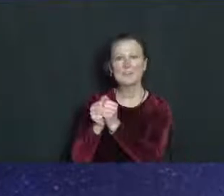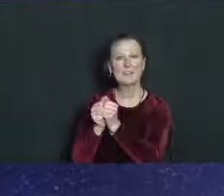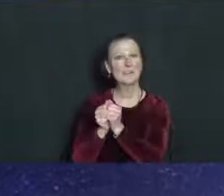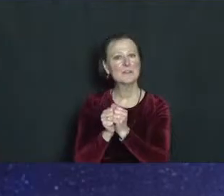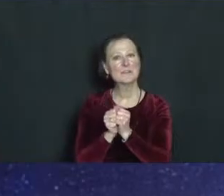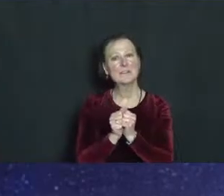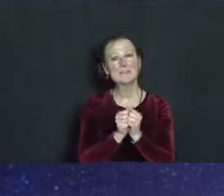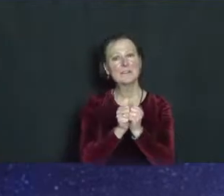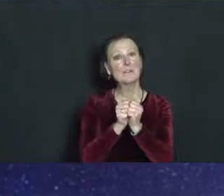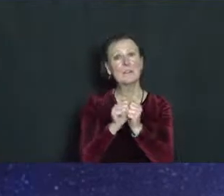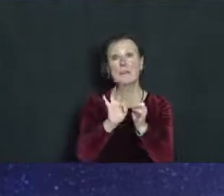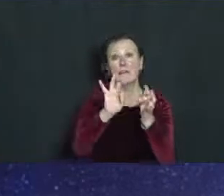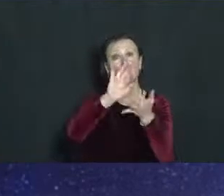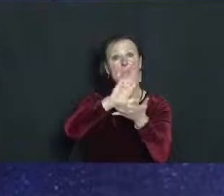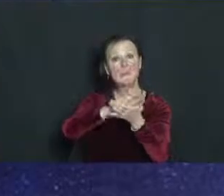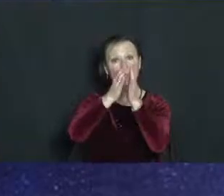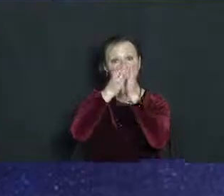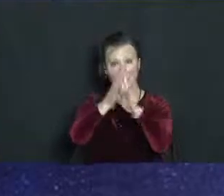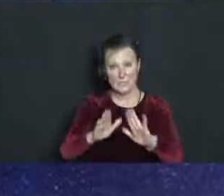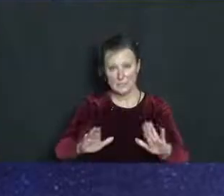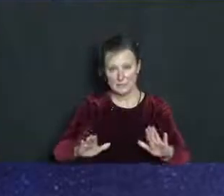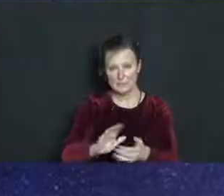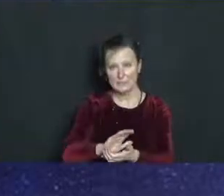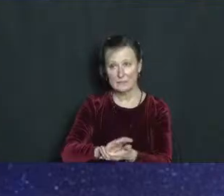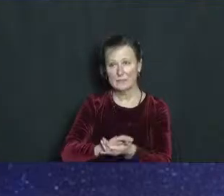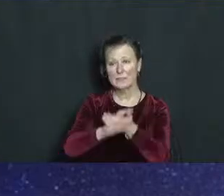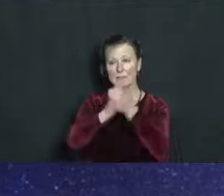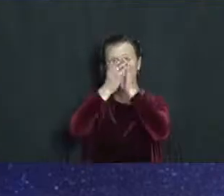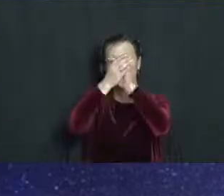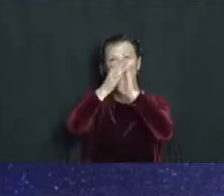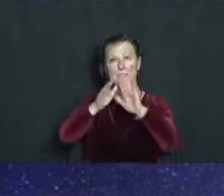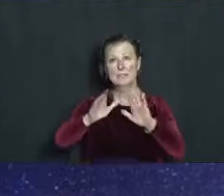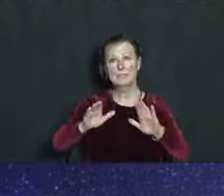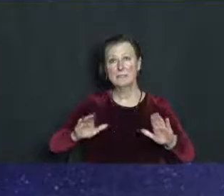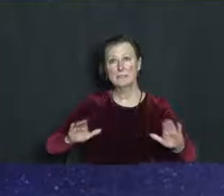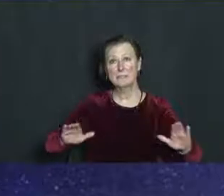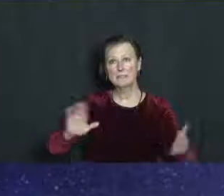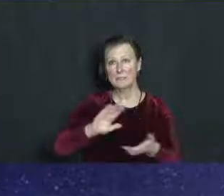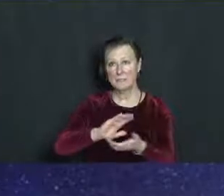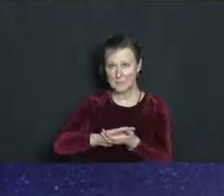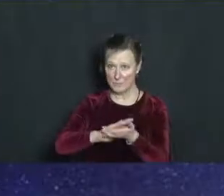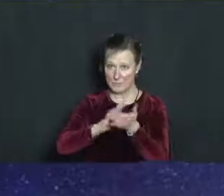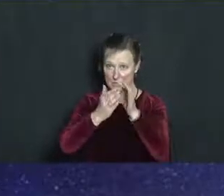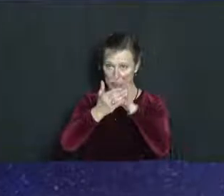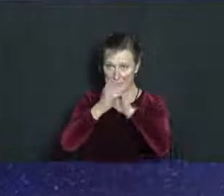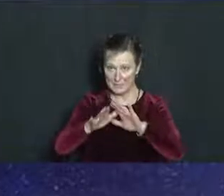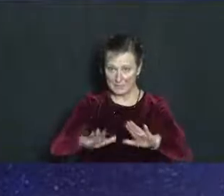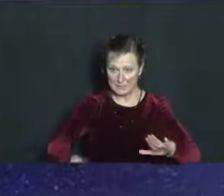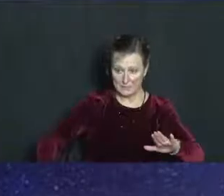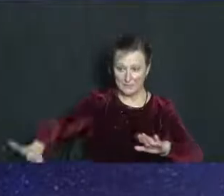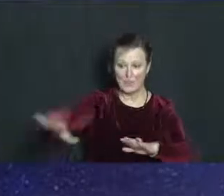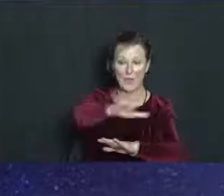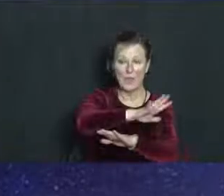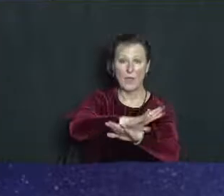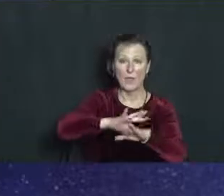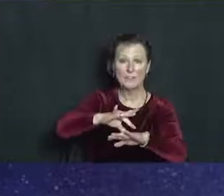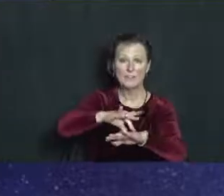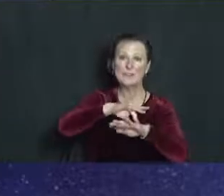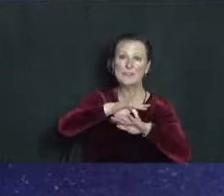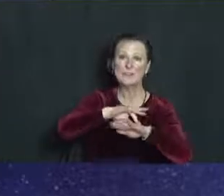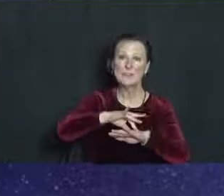together of peace, peace, peace